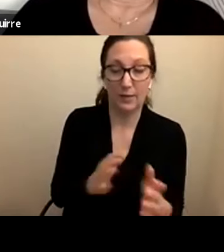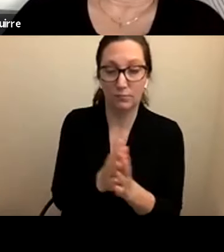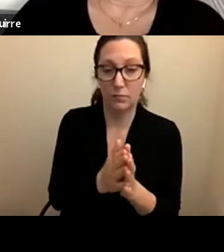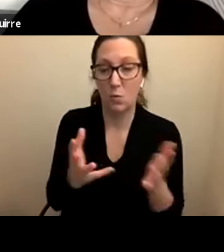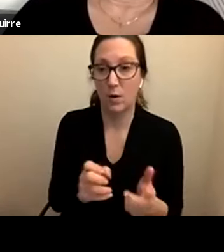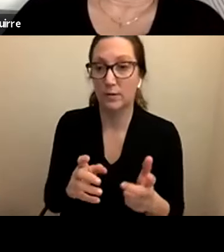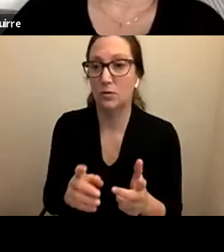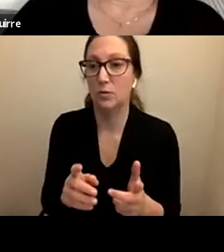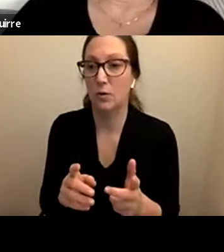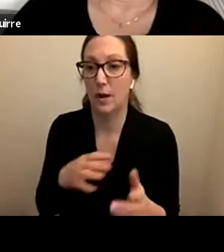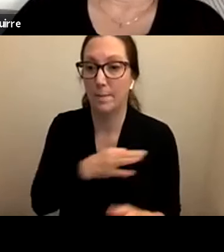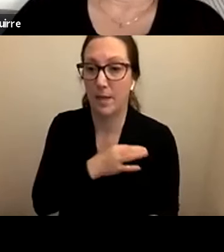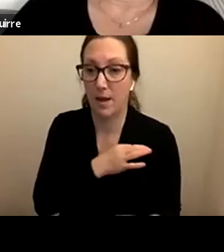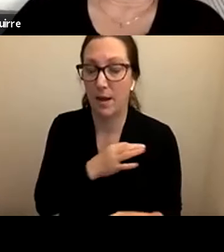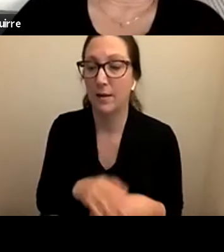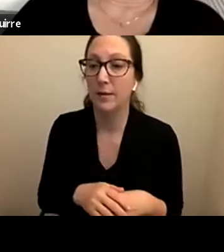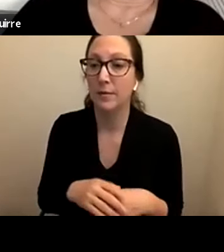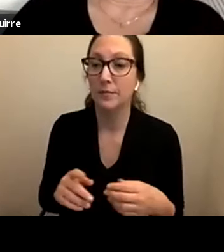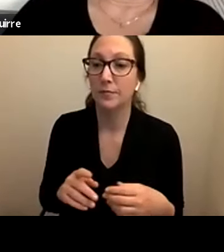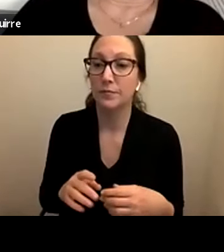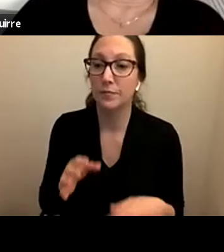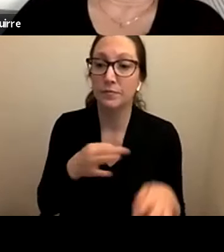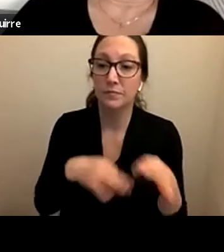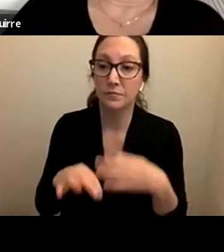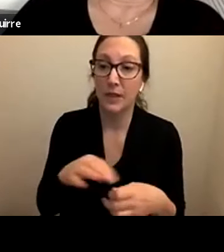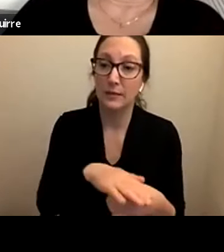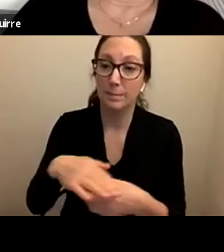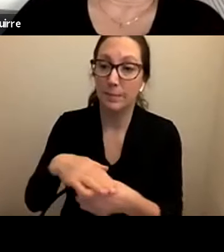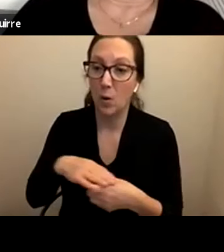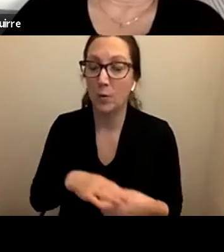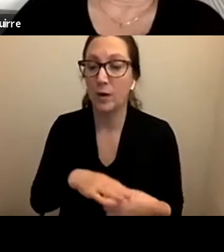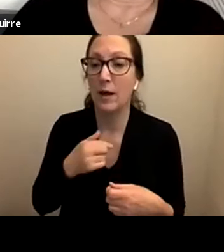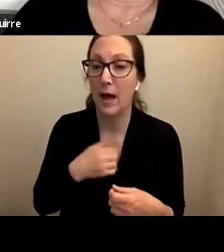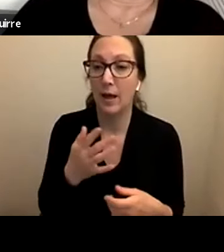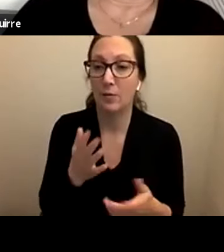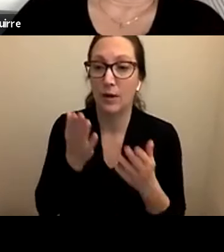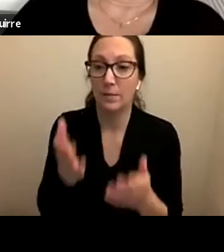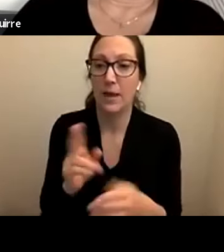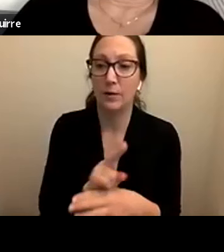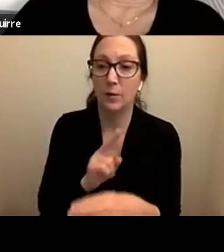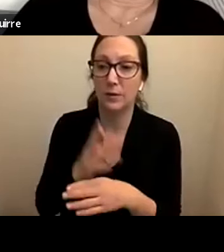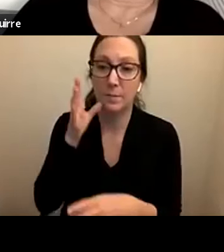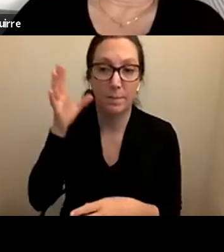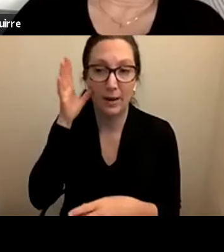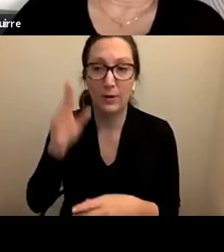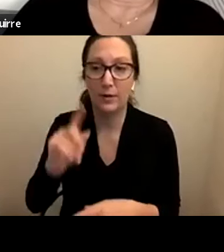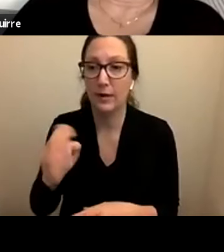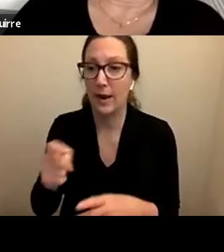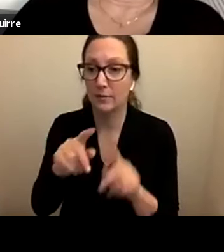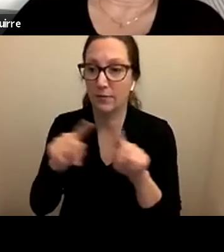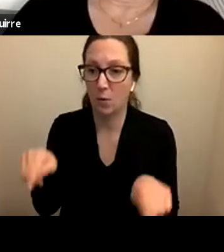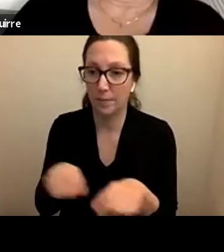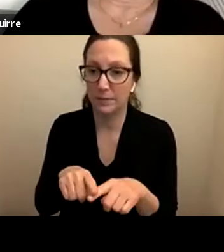schools. Second, though, rather than using the zip code, I would recommend using the parent tax forms as one